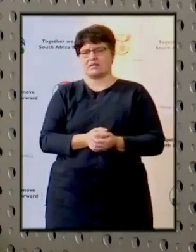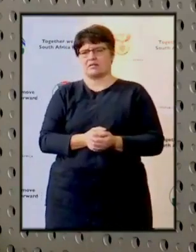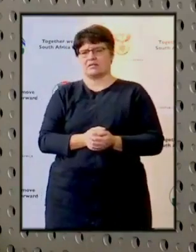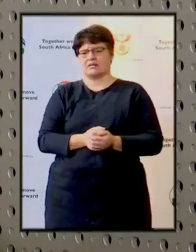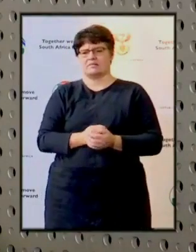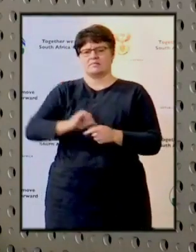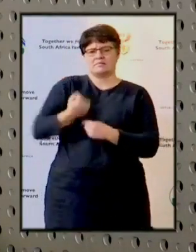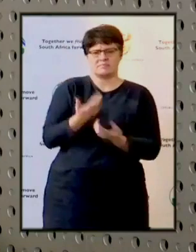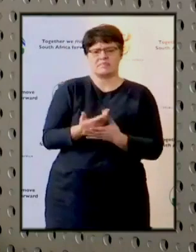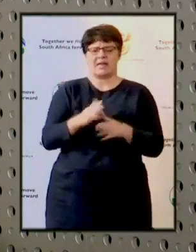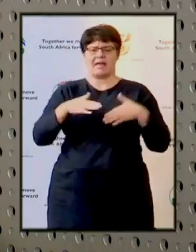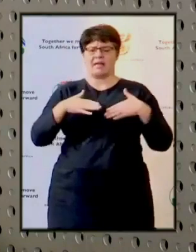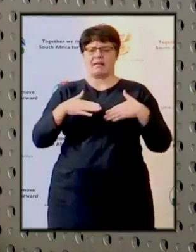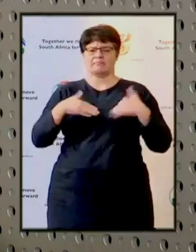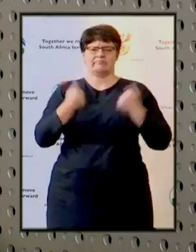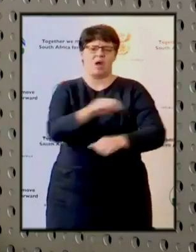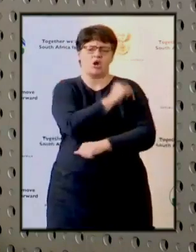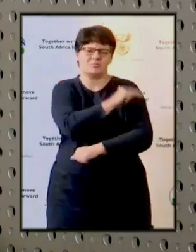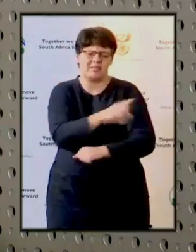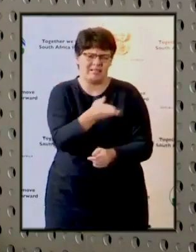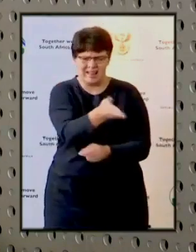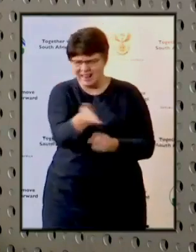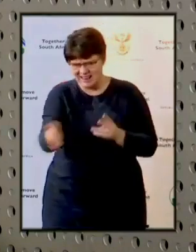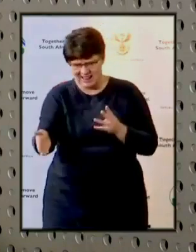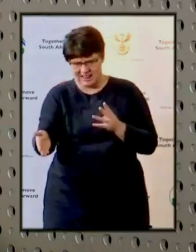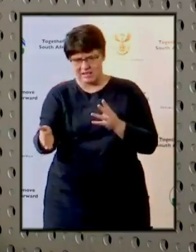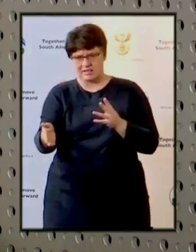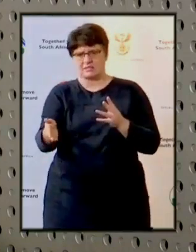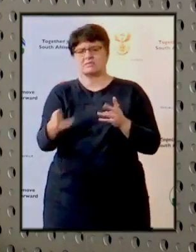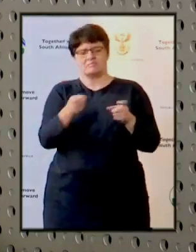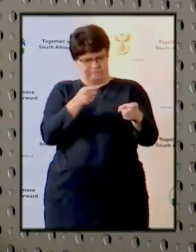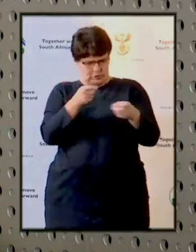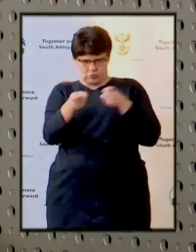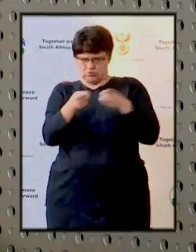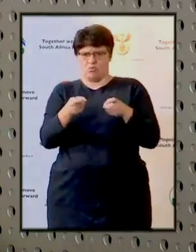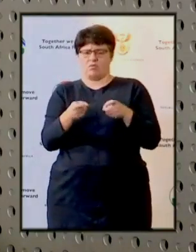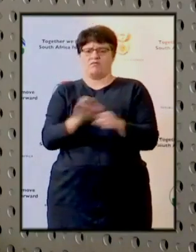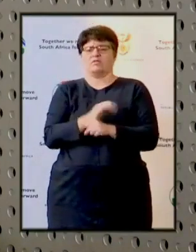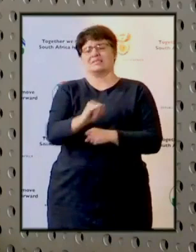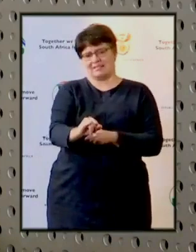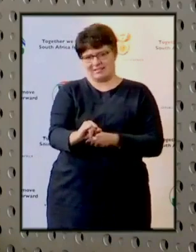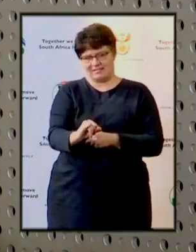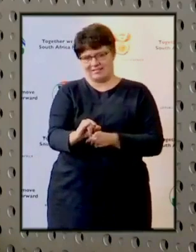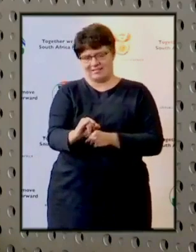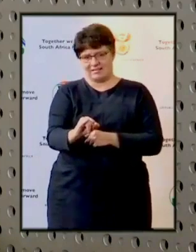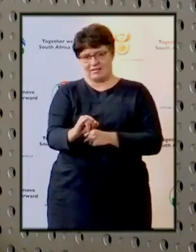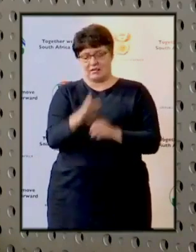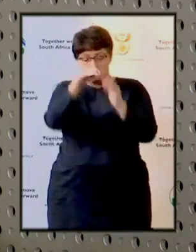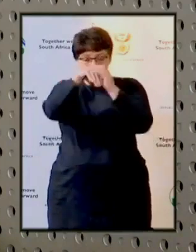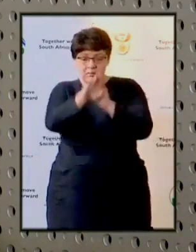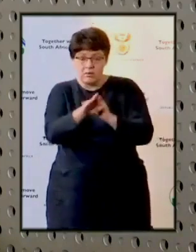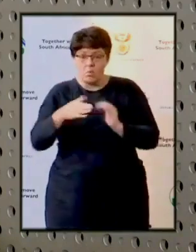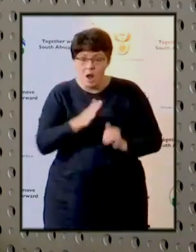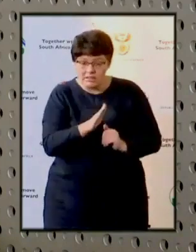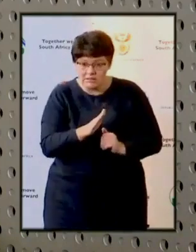facilities, health establishments, those will still be controlled, and you can only go there